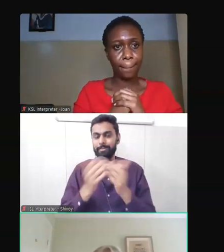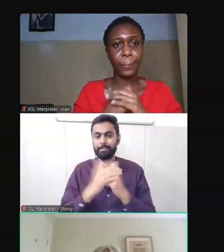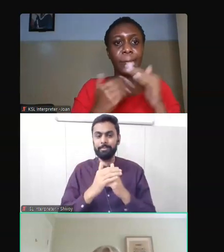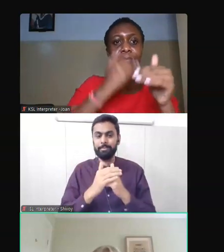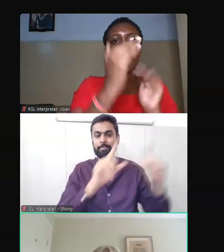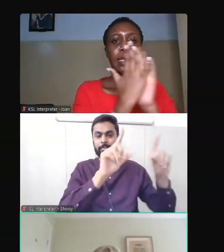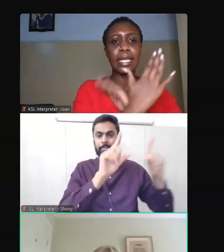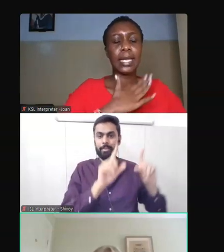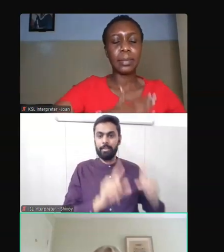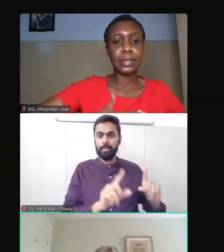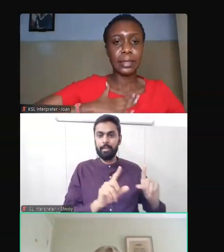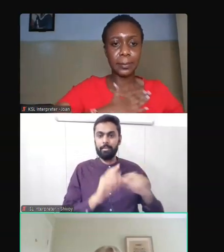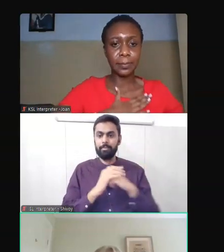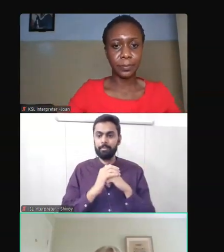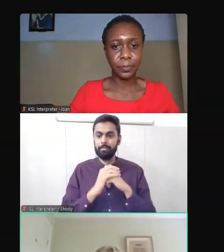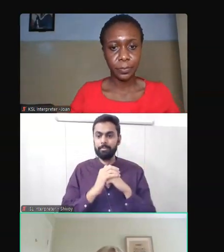please.